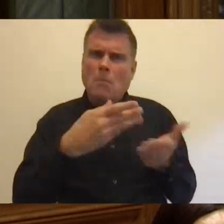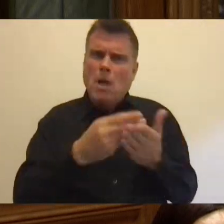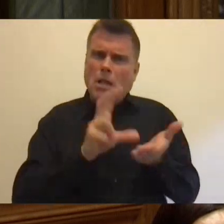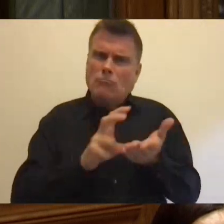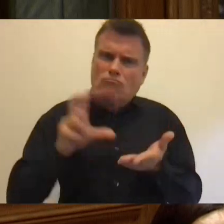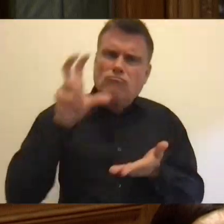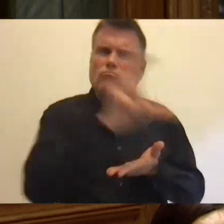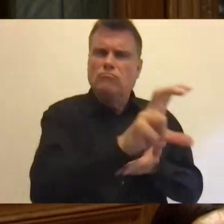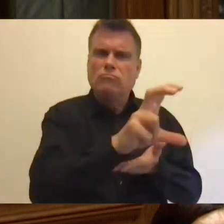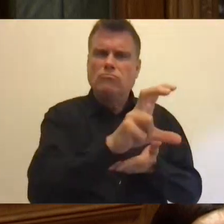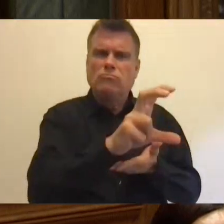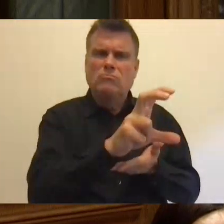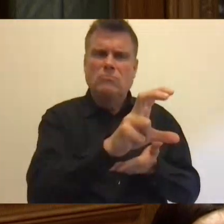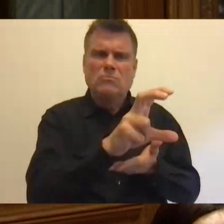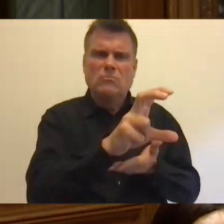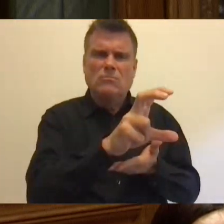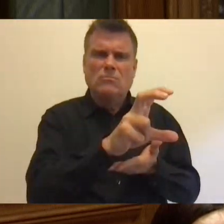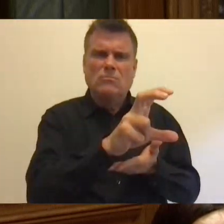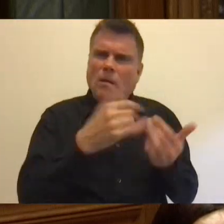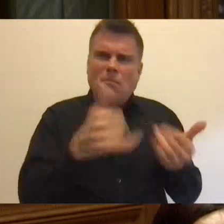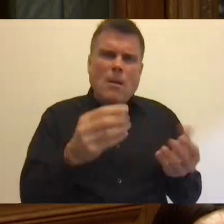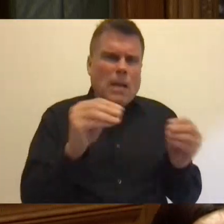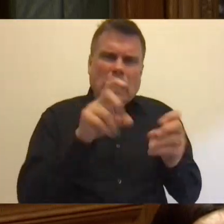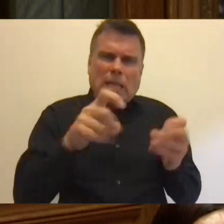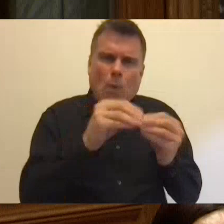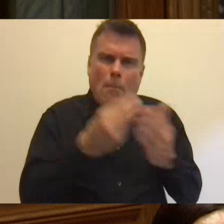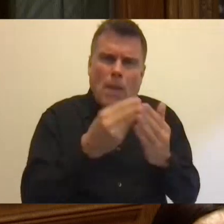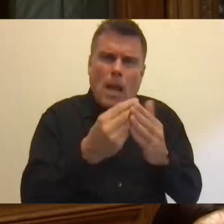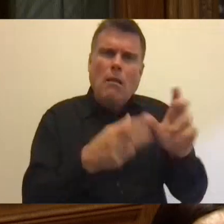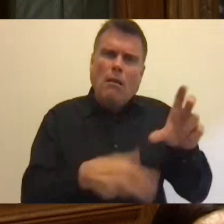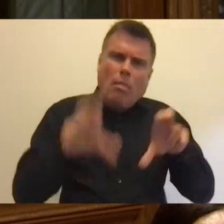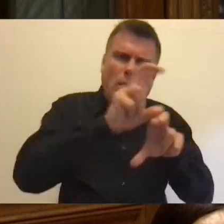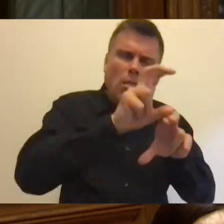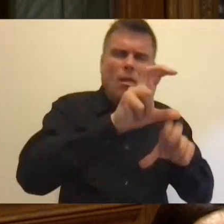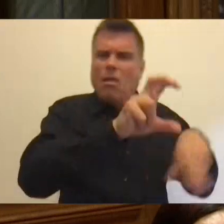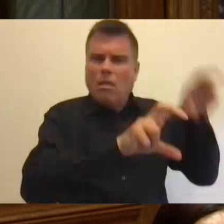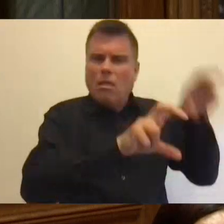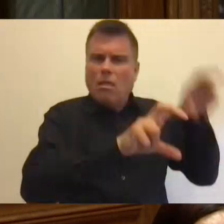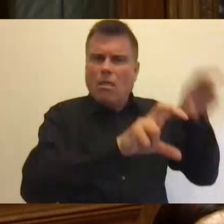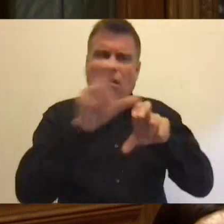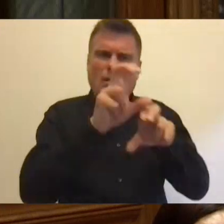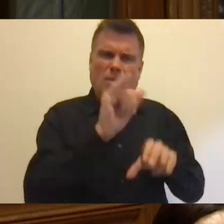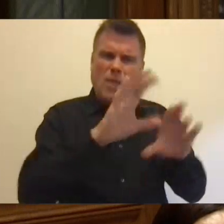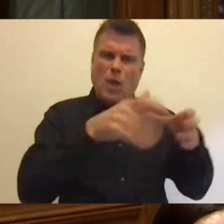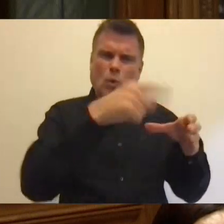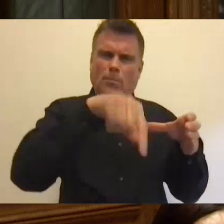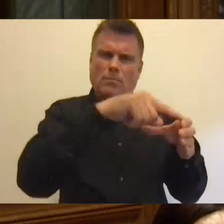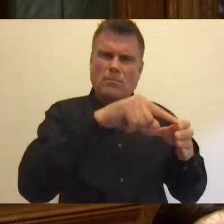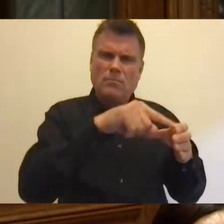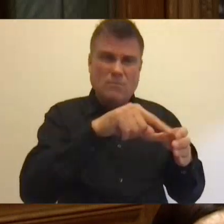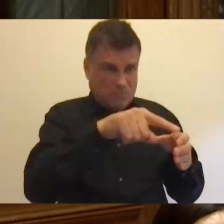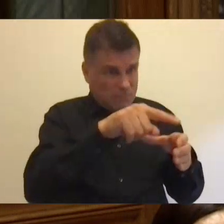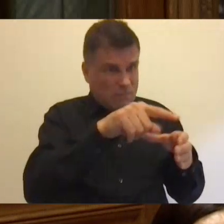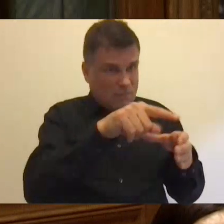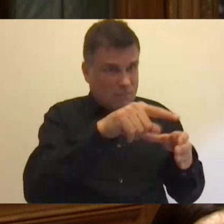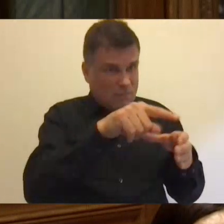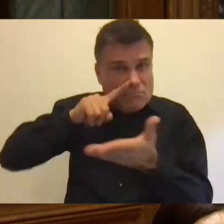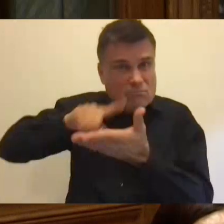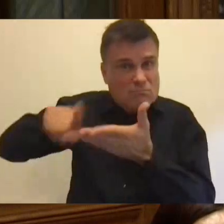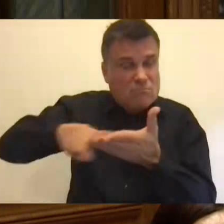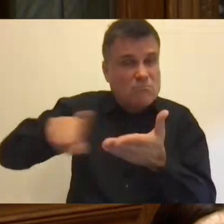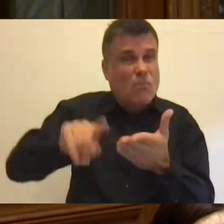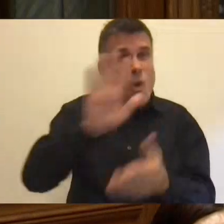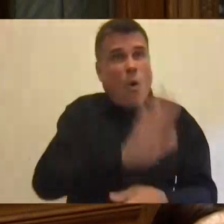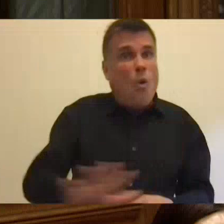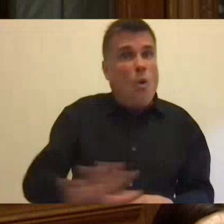currently undertaking a systemic investigation of the CURG unit, an investigation that has experienced significant delays because the